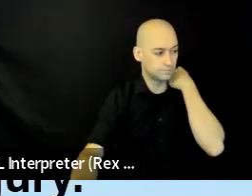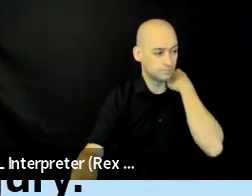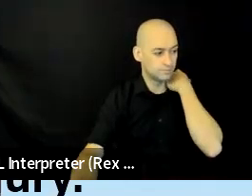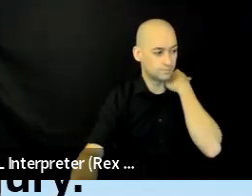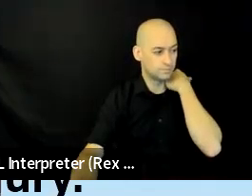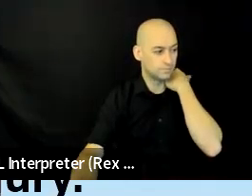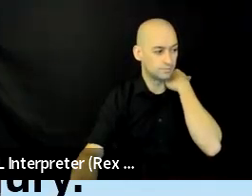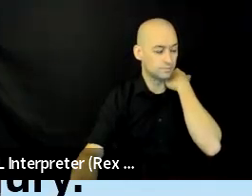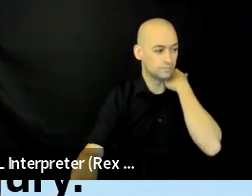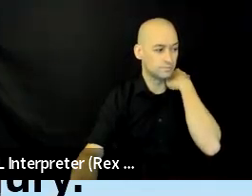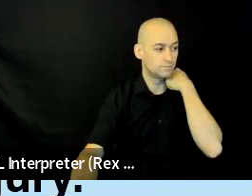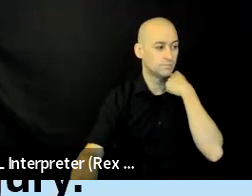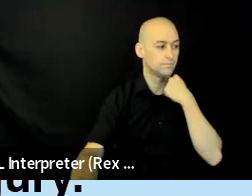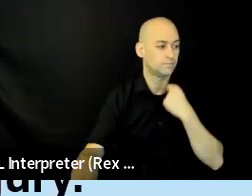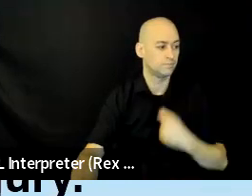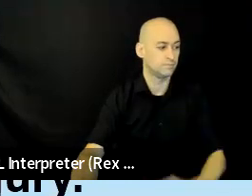Seems like there's,